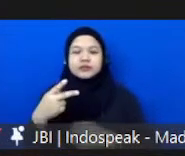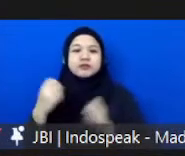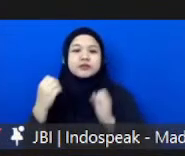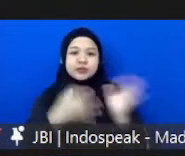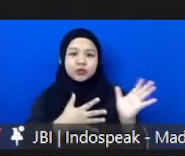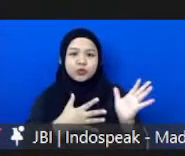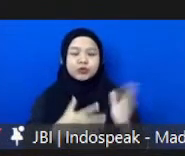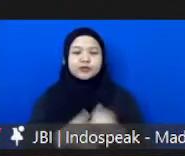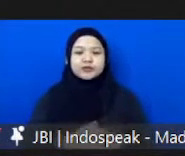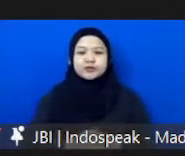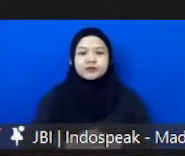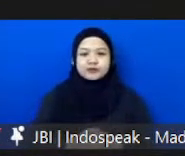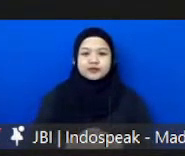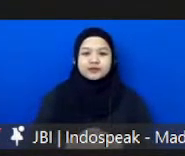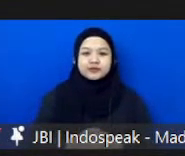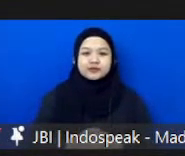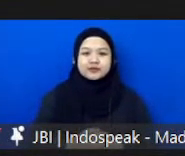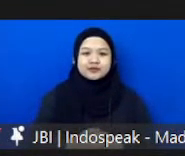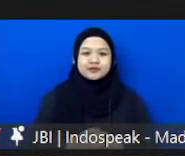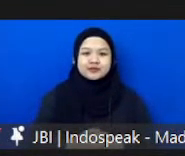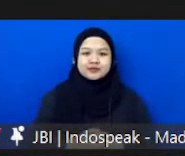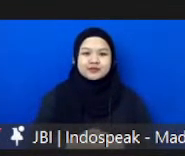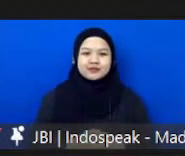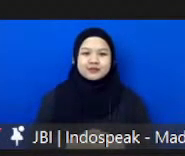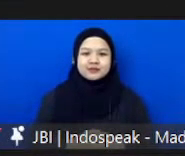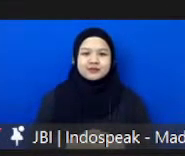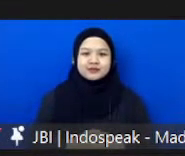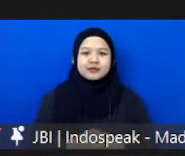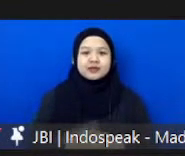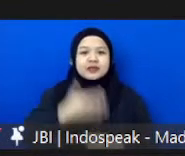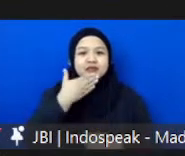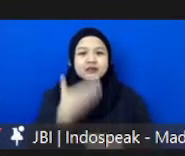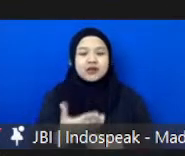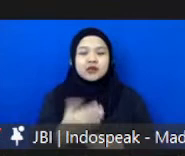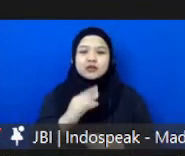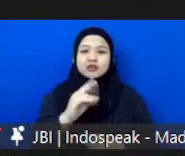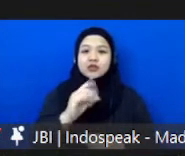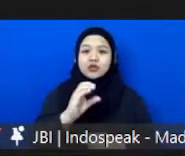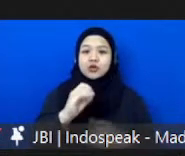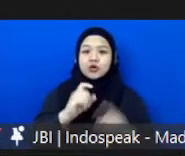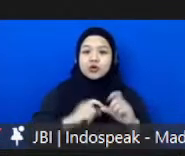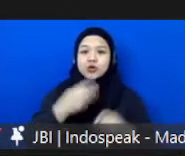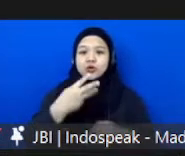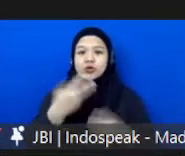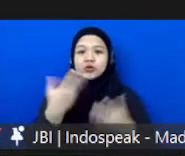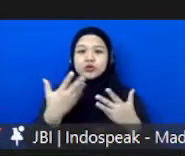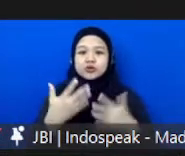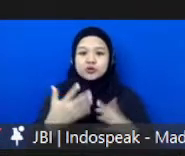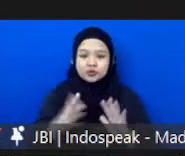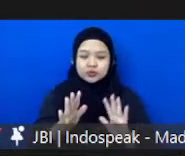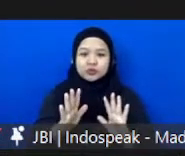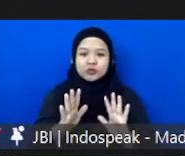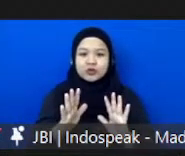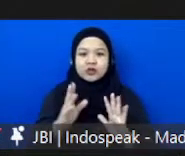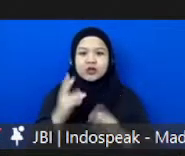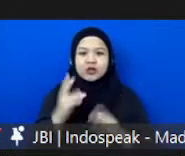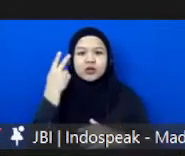this, but I'd like to have thank personally Ross McLeod to come up with the title of this